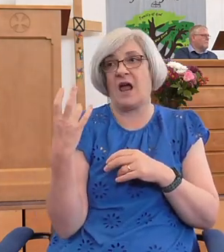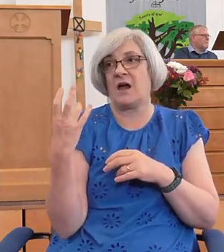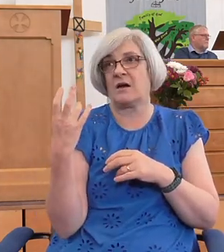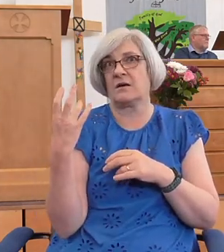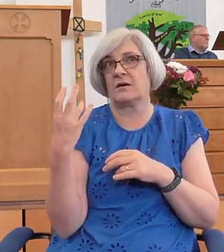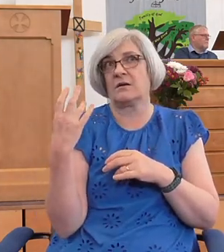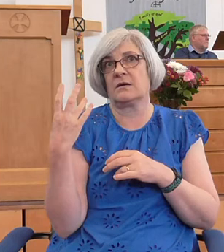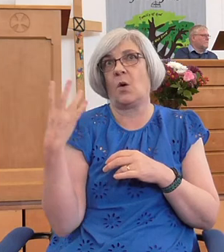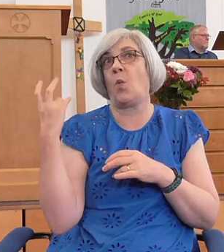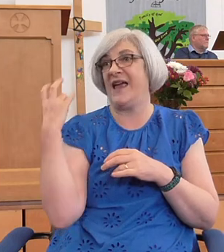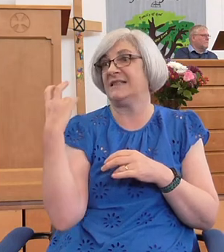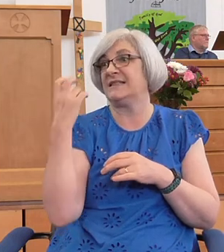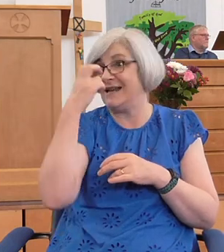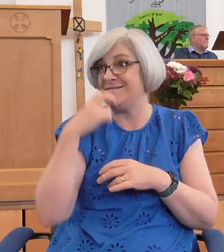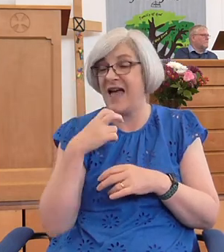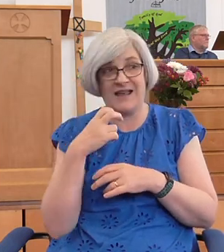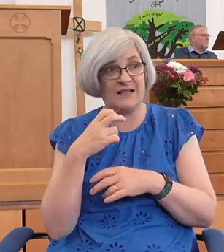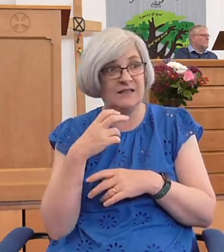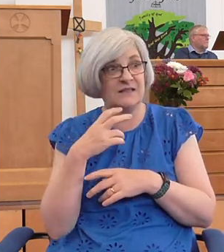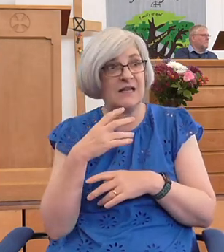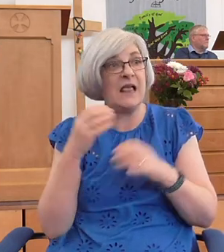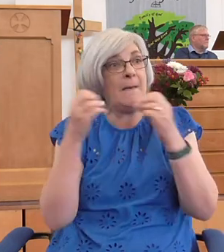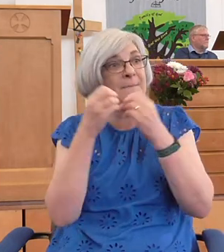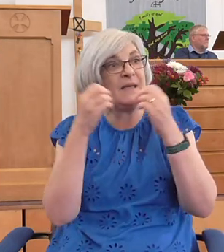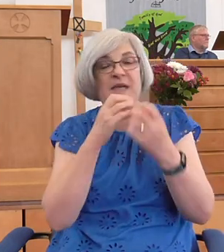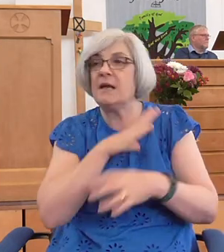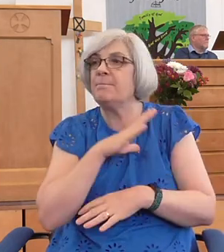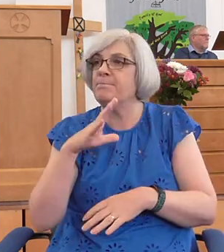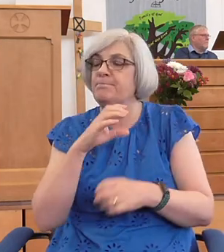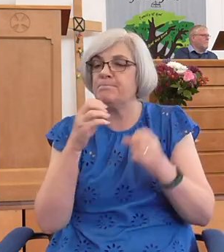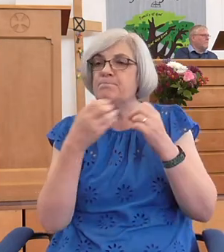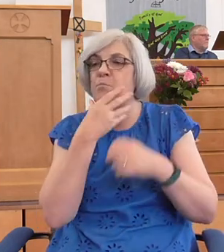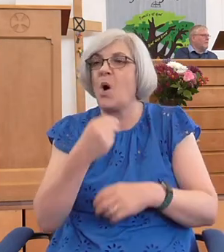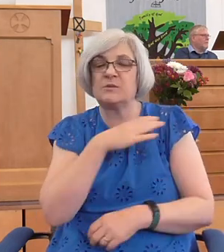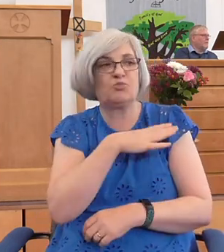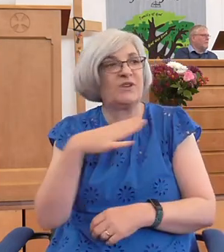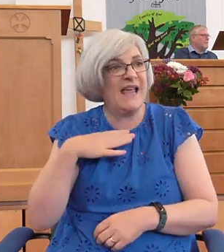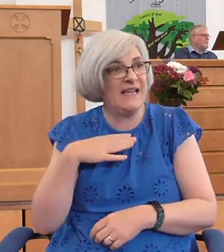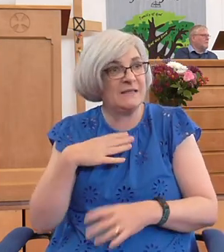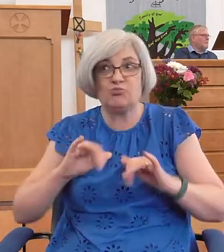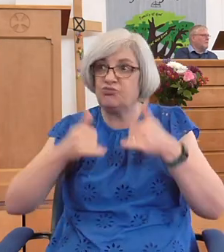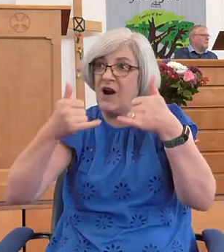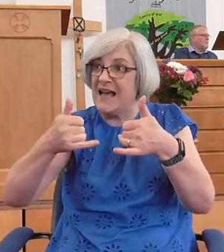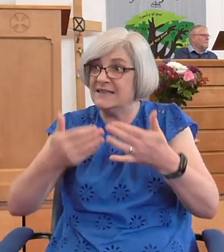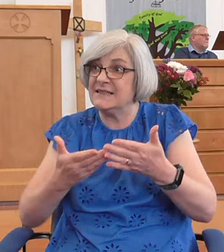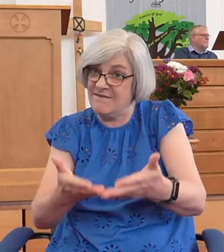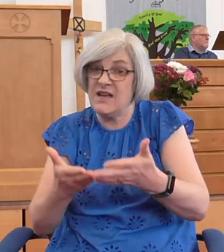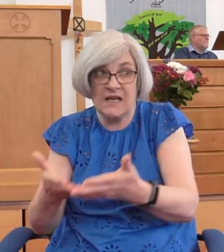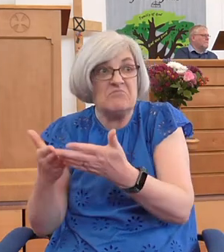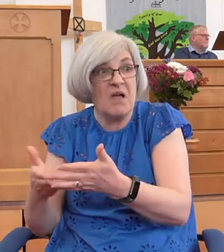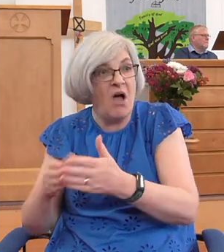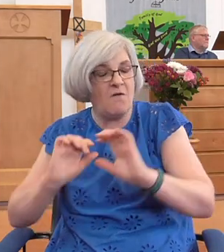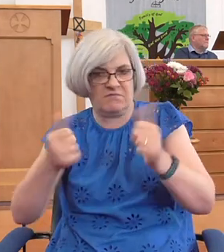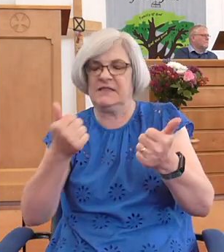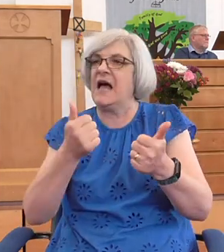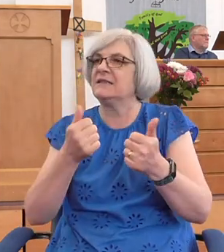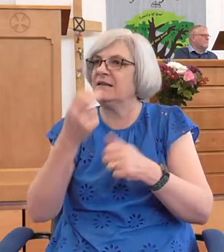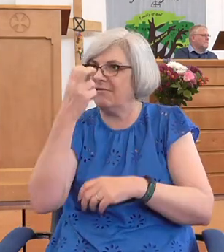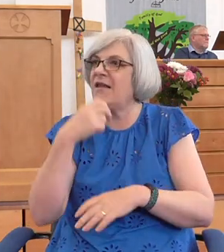there. I was invited to go along, but unfortunately I couldn't go. But a great evening was had by all.